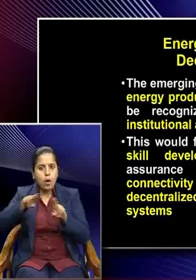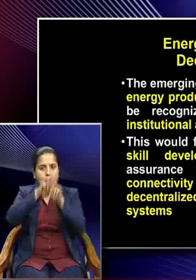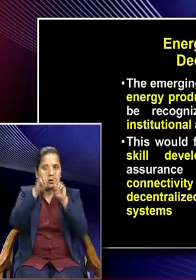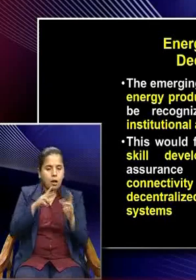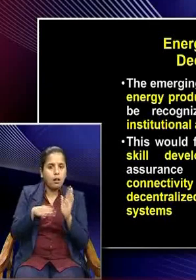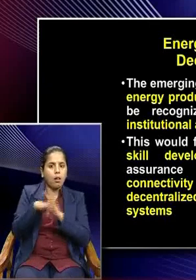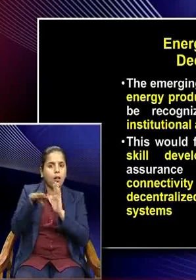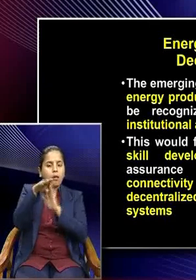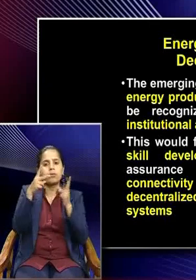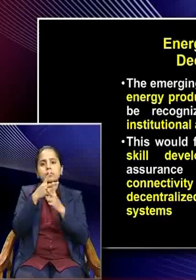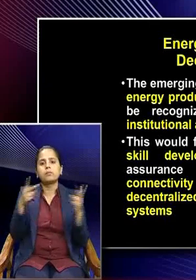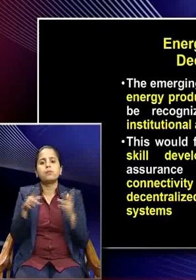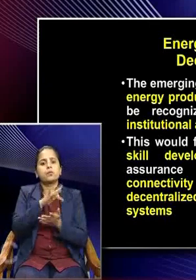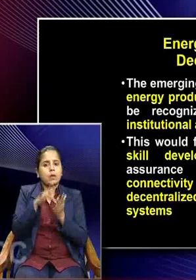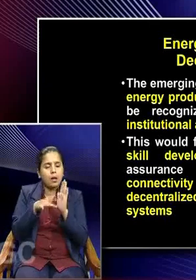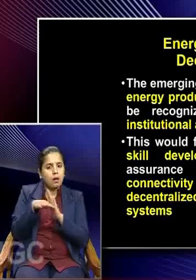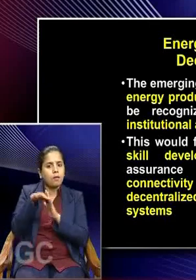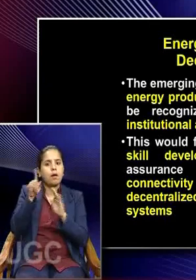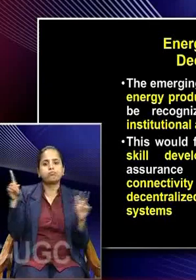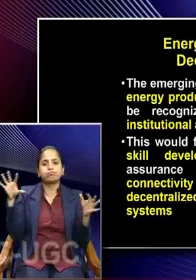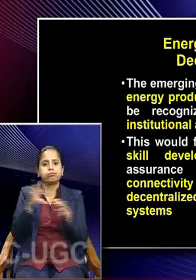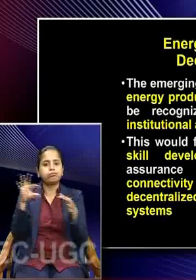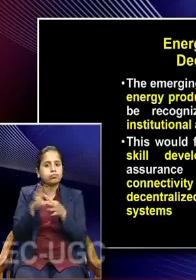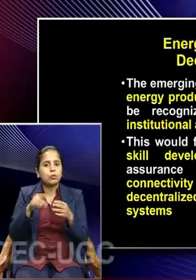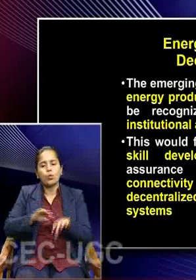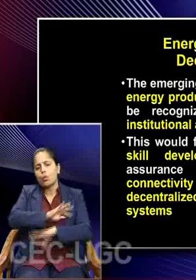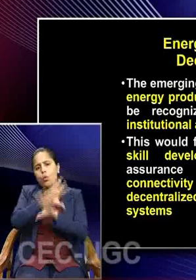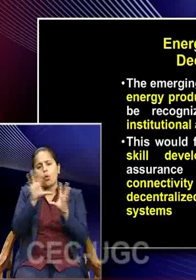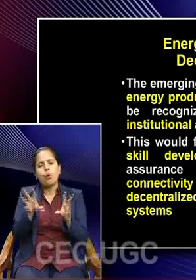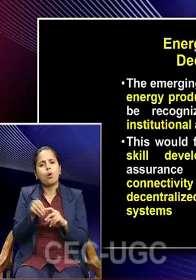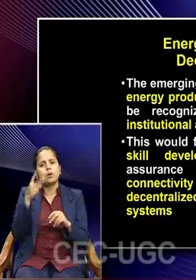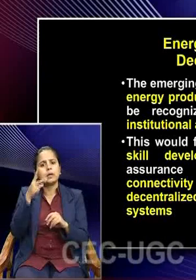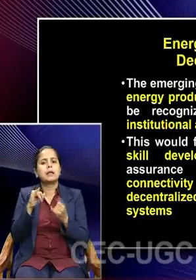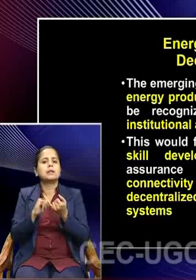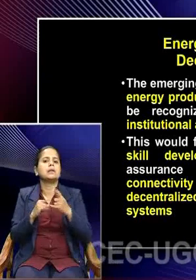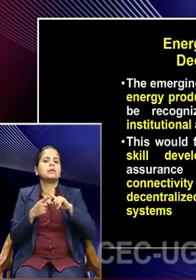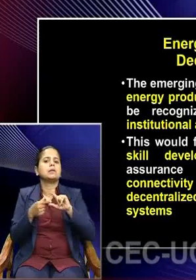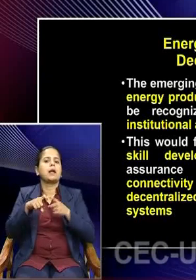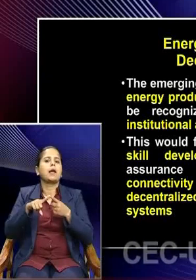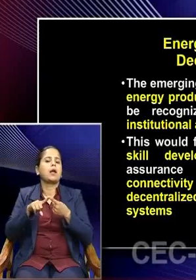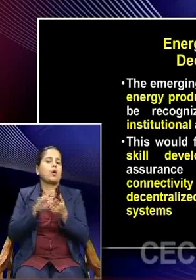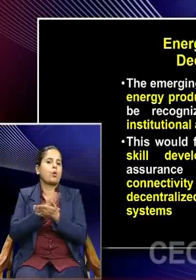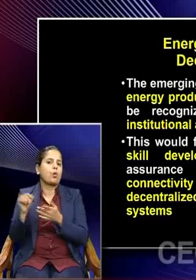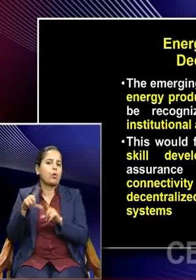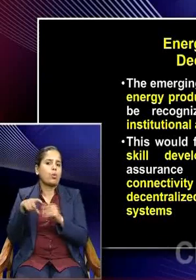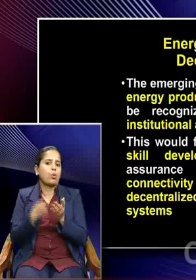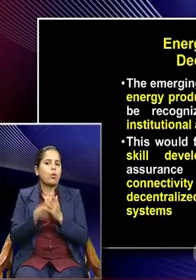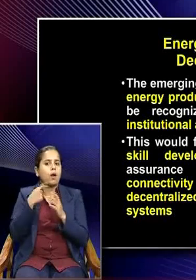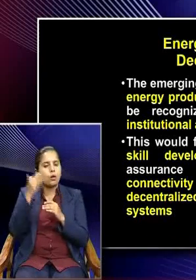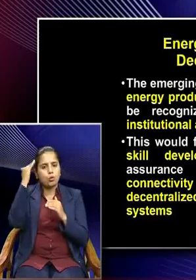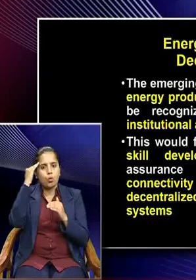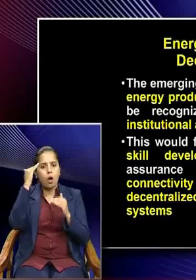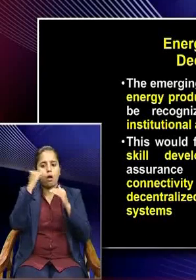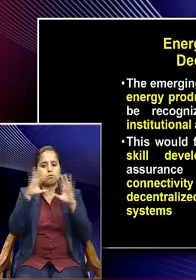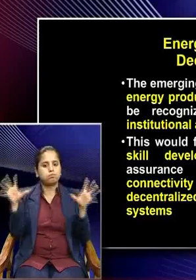and central level, and thus creating a whole stakeholders, the symbiosis of stakeholders, which